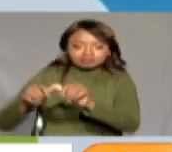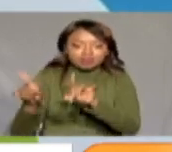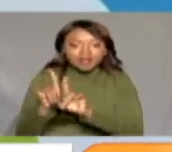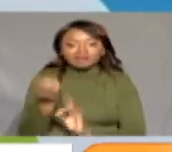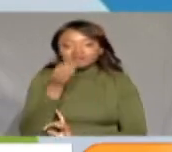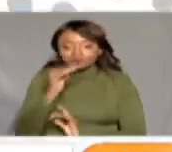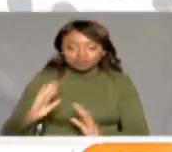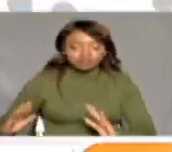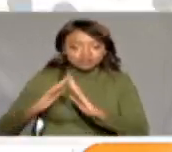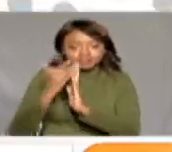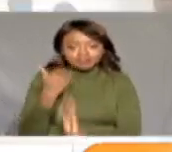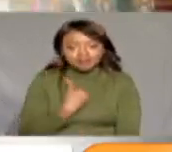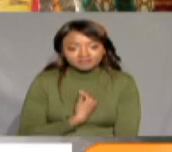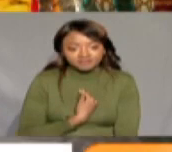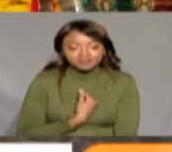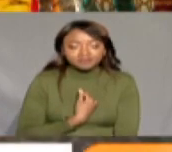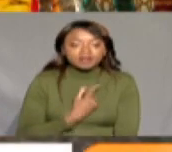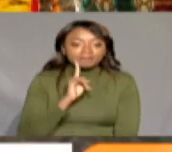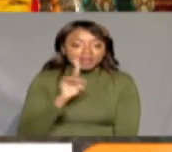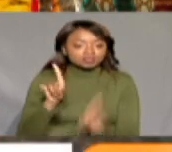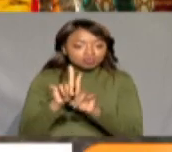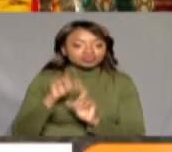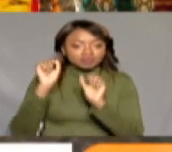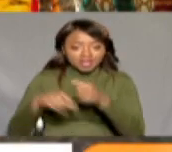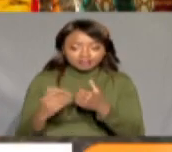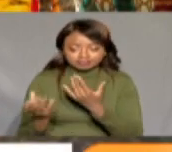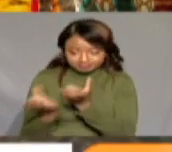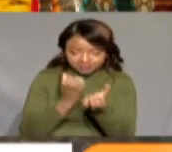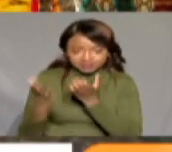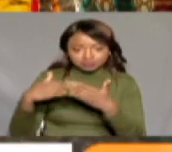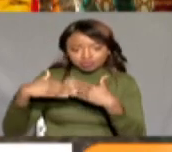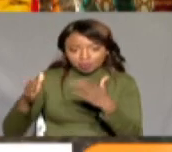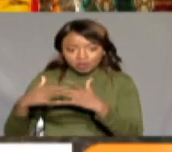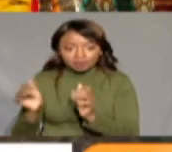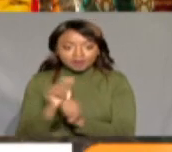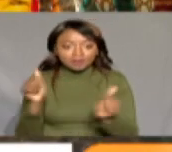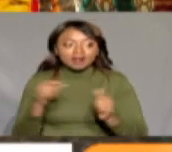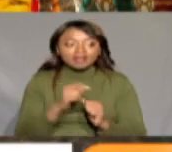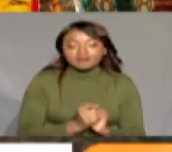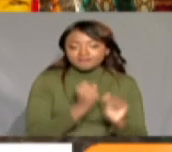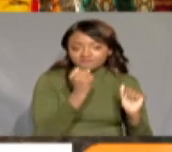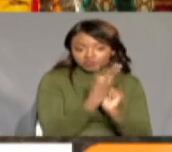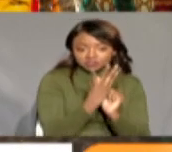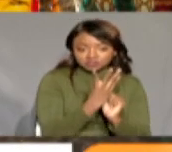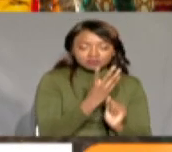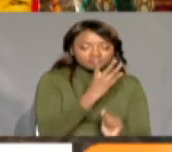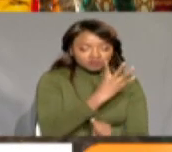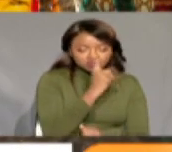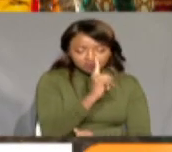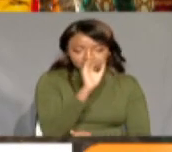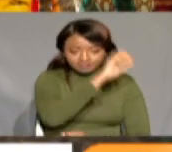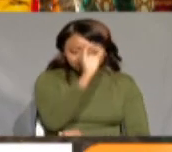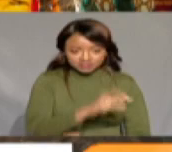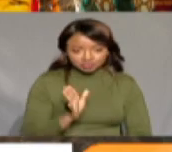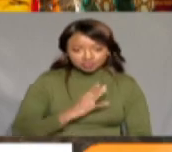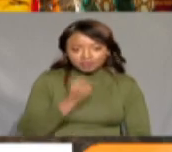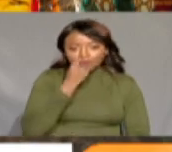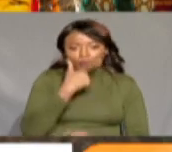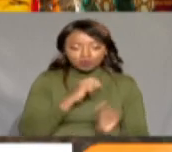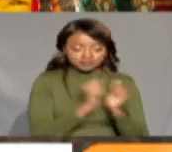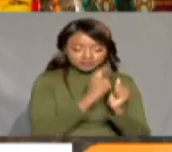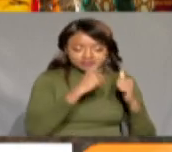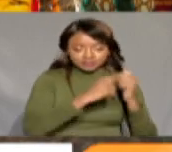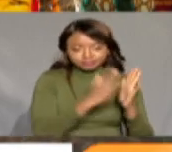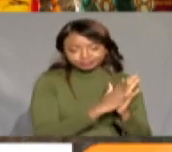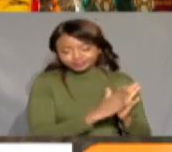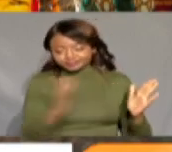is agribusiness? Financial literacy is also wanting, as only 41% of women aged between 16 to